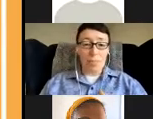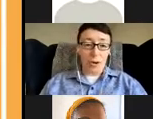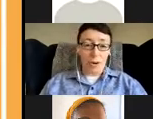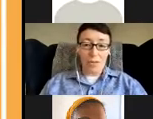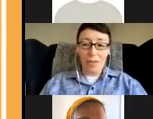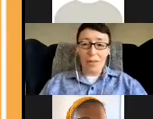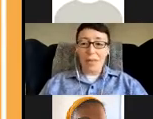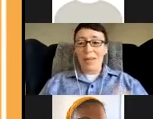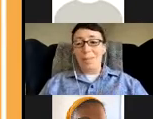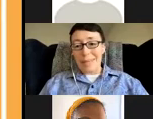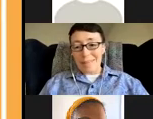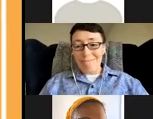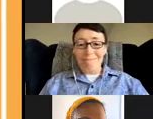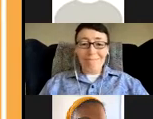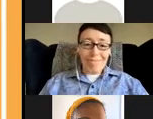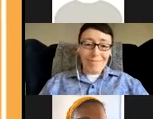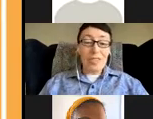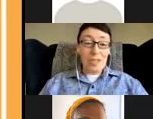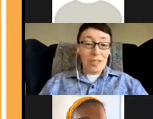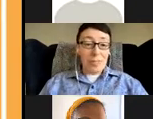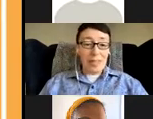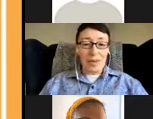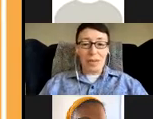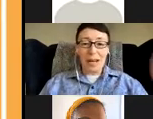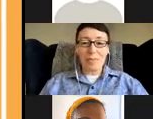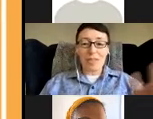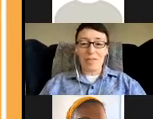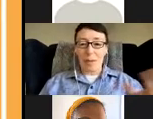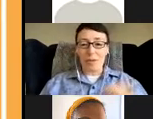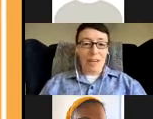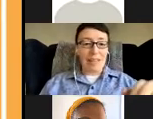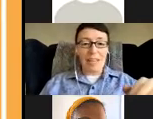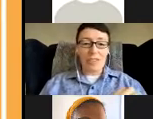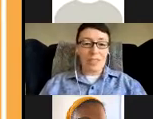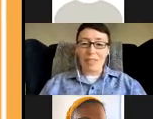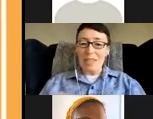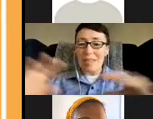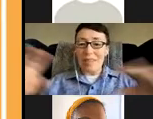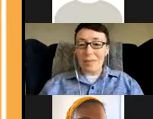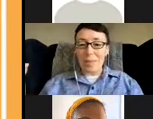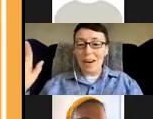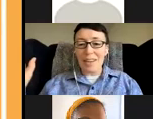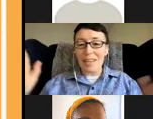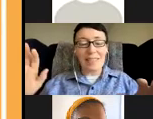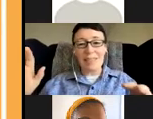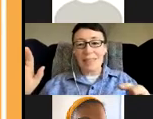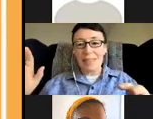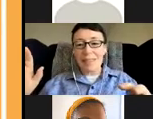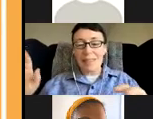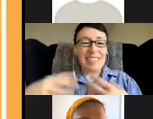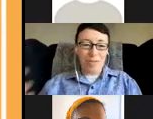effects at birth. But just to be clear, when it comes to the family regulation system, CARA